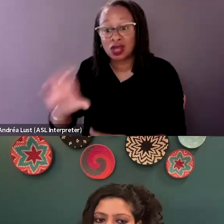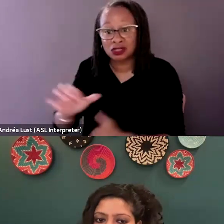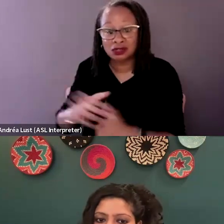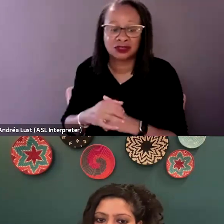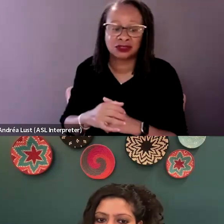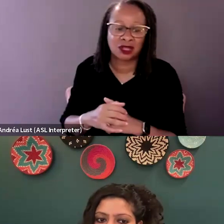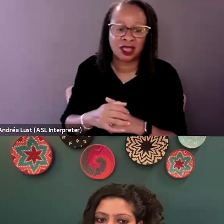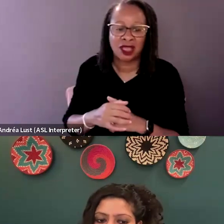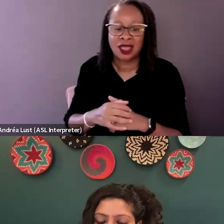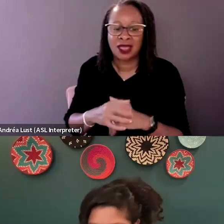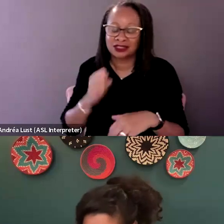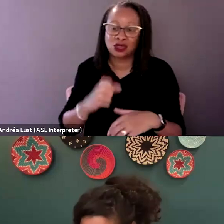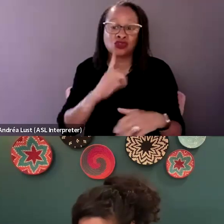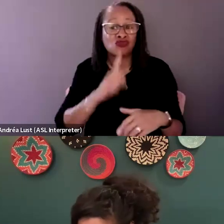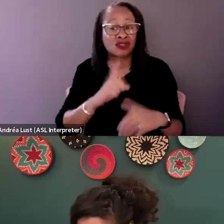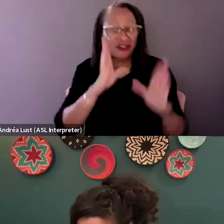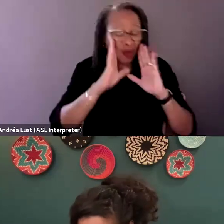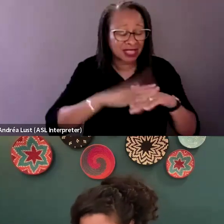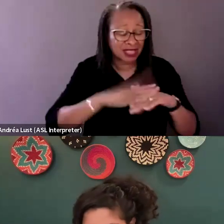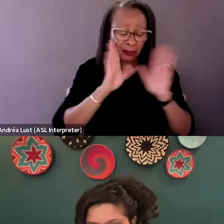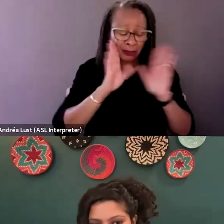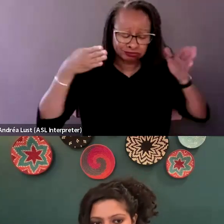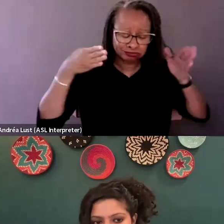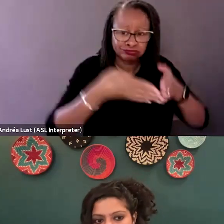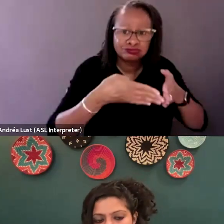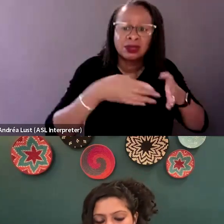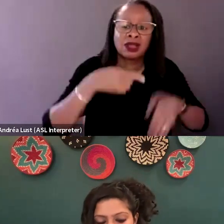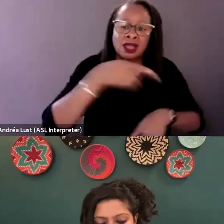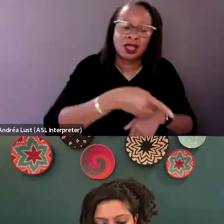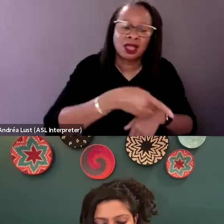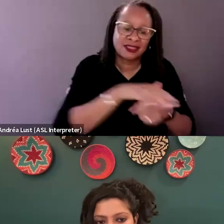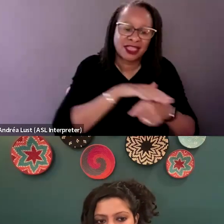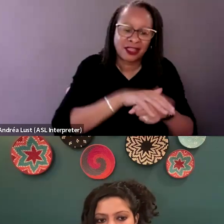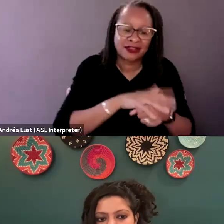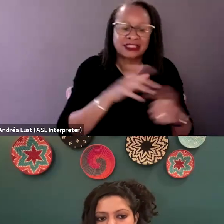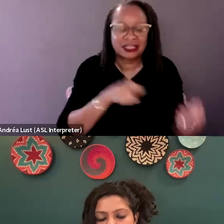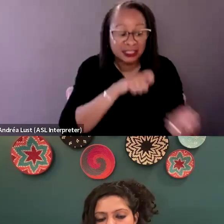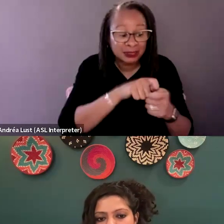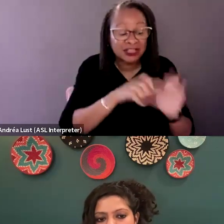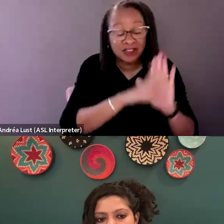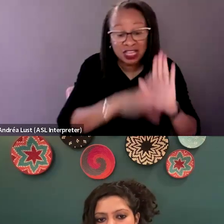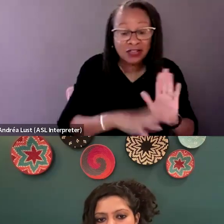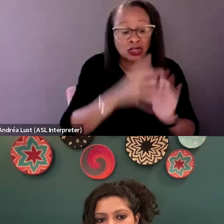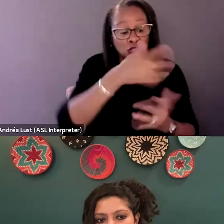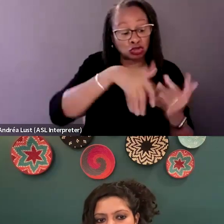world, and we don't even know what it is to have this very insider's gaze that